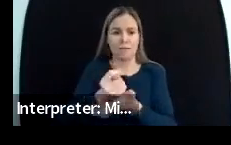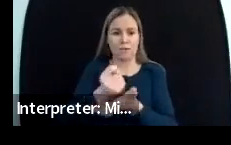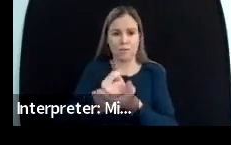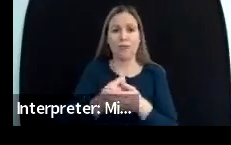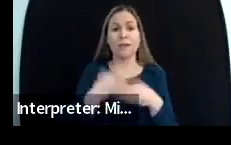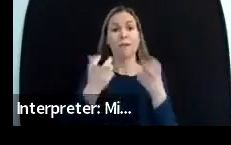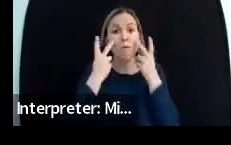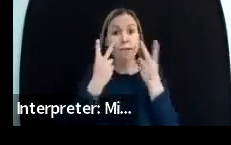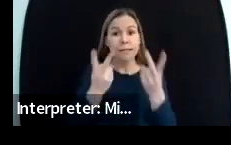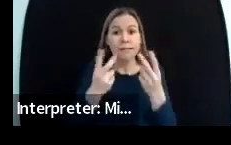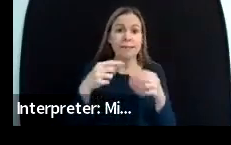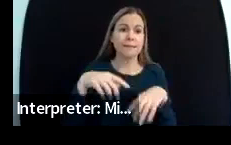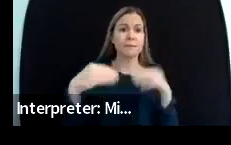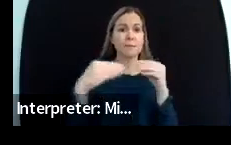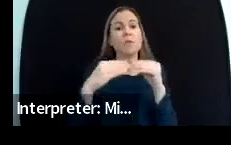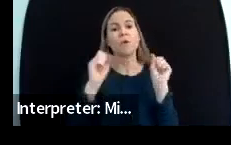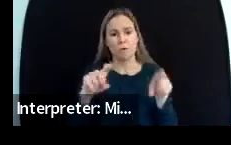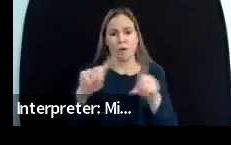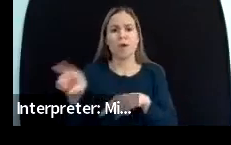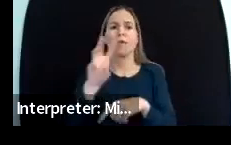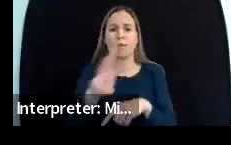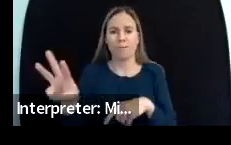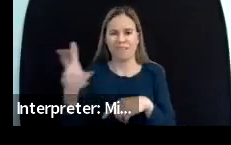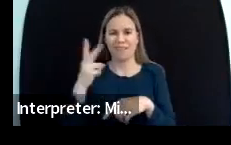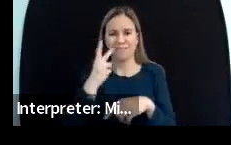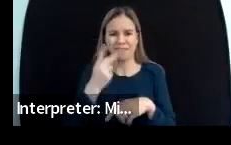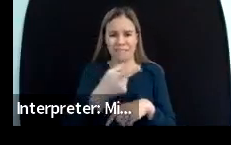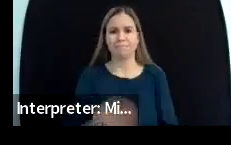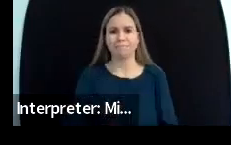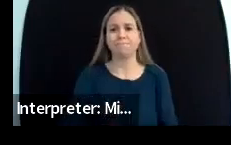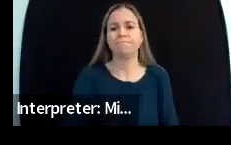you can, of course, visit this link here.